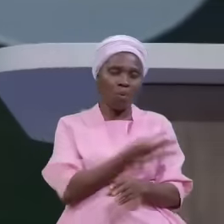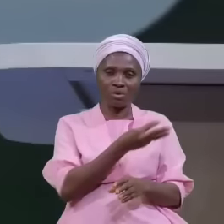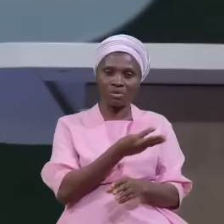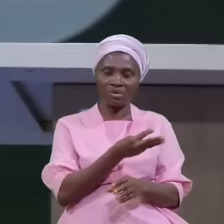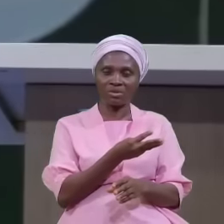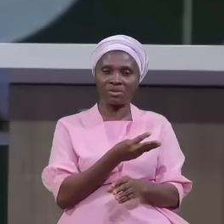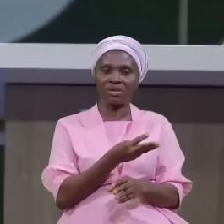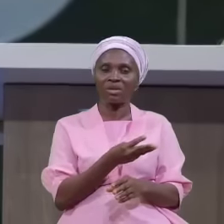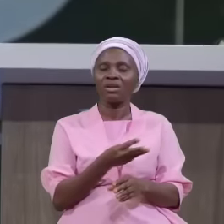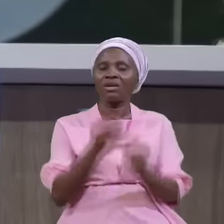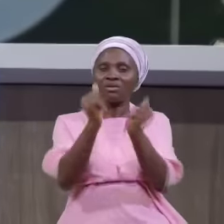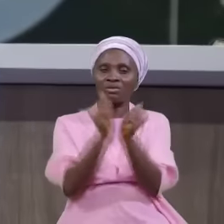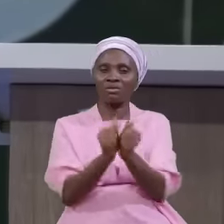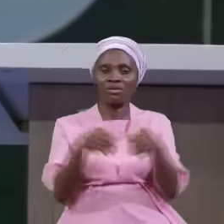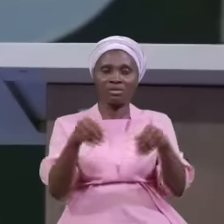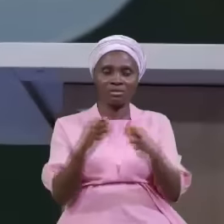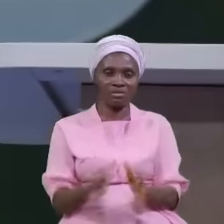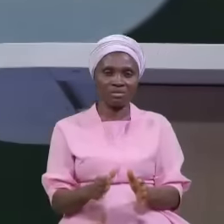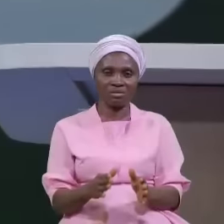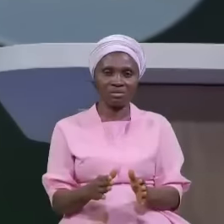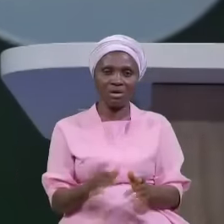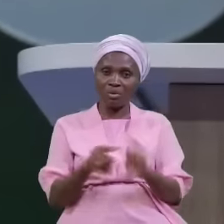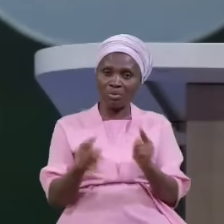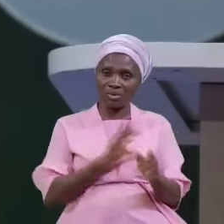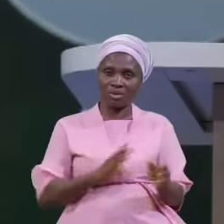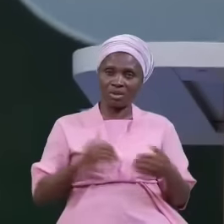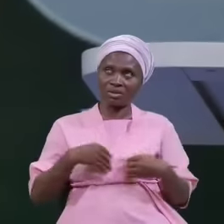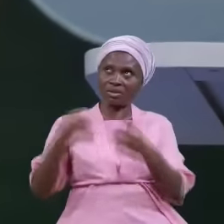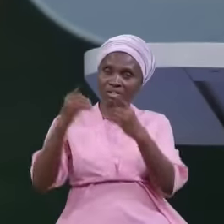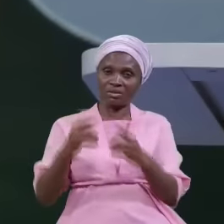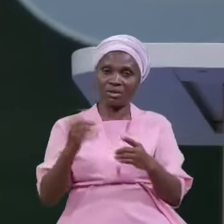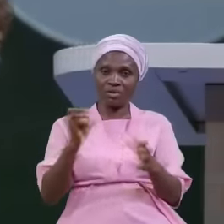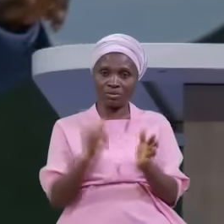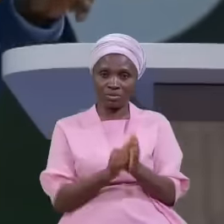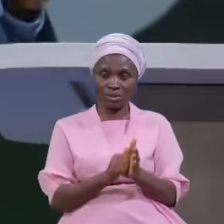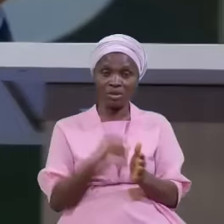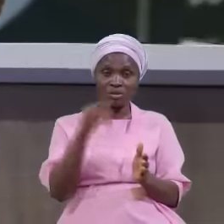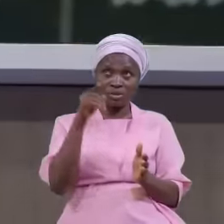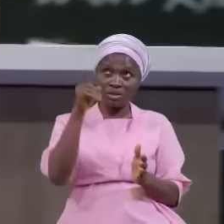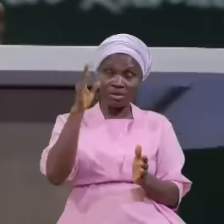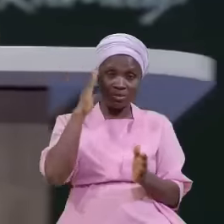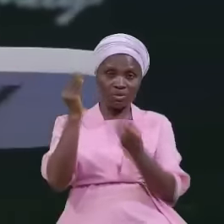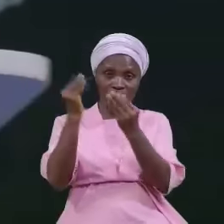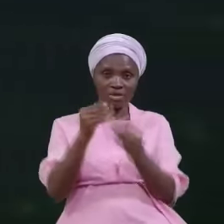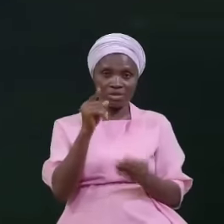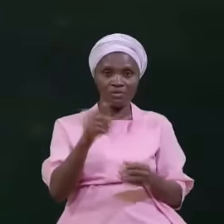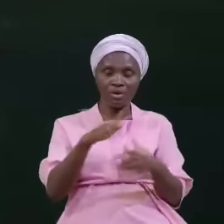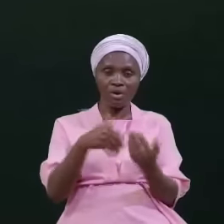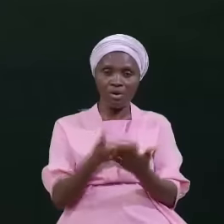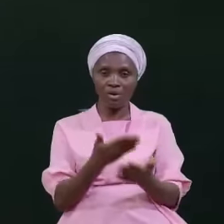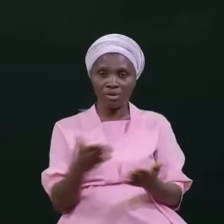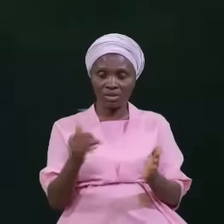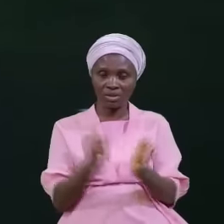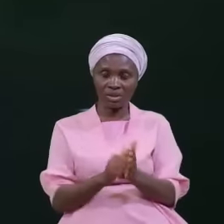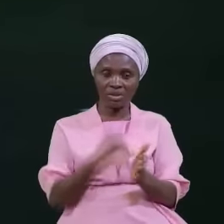now Christ, he has come so that he will give you all things that pertain to